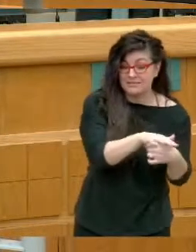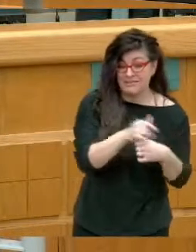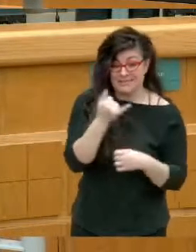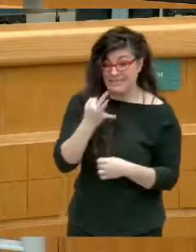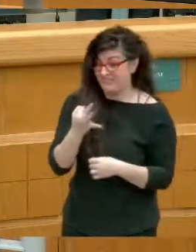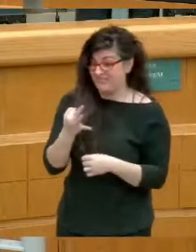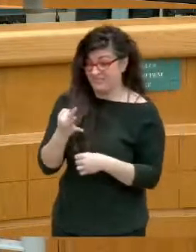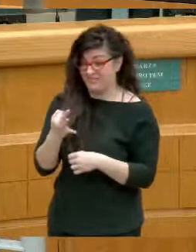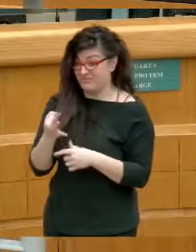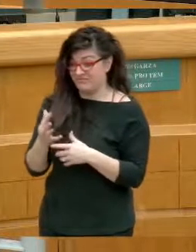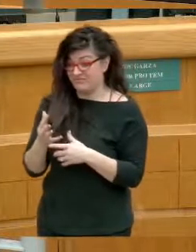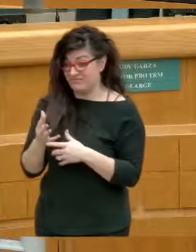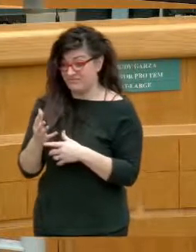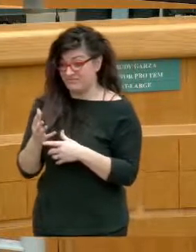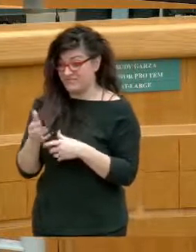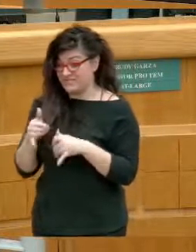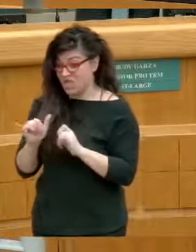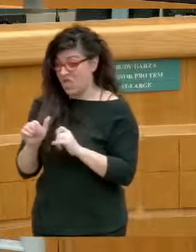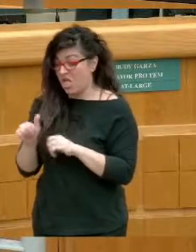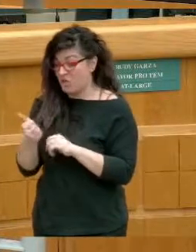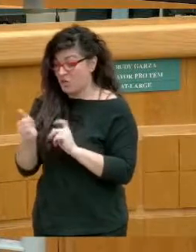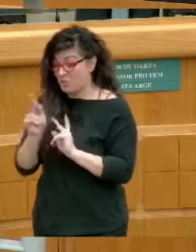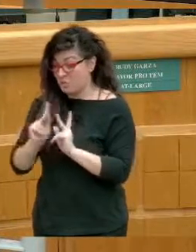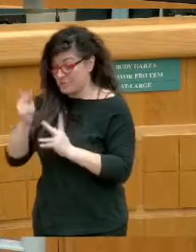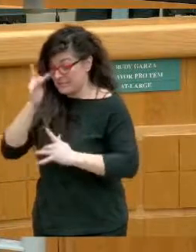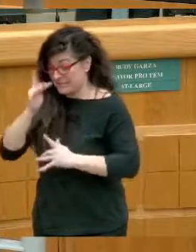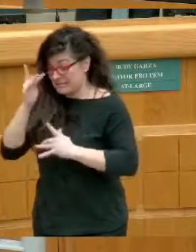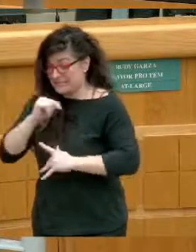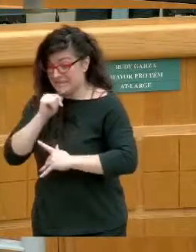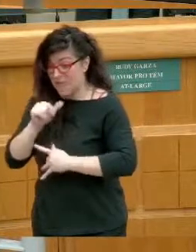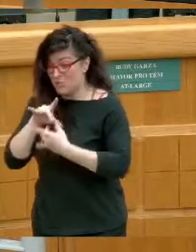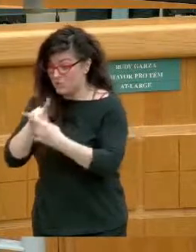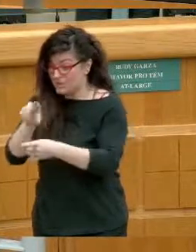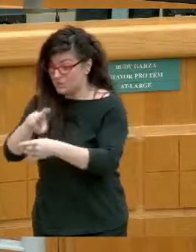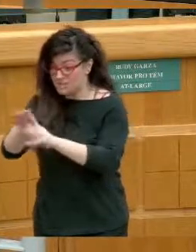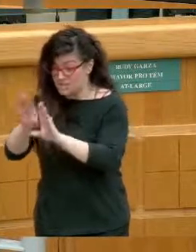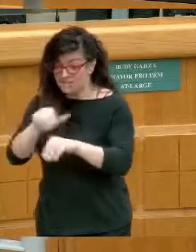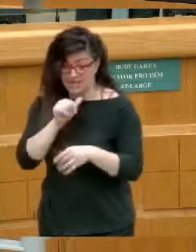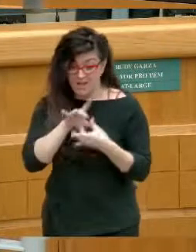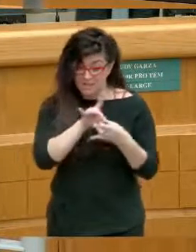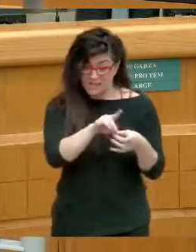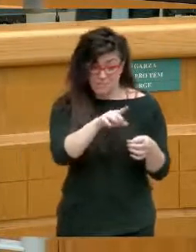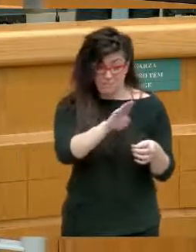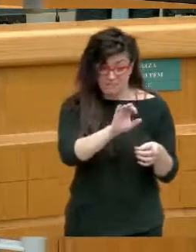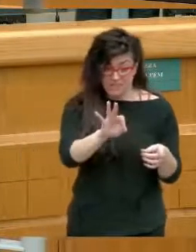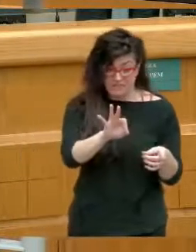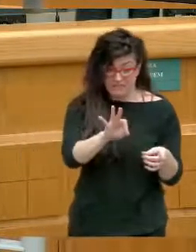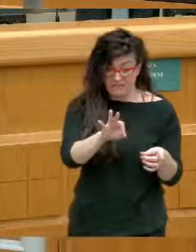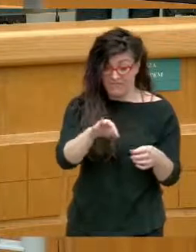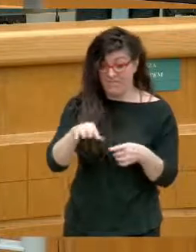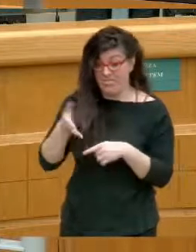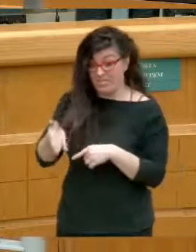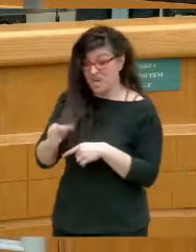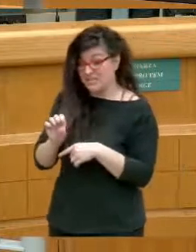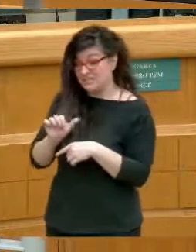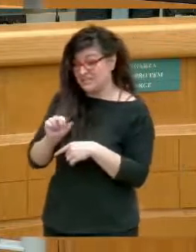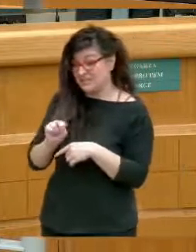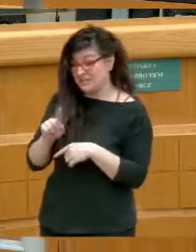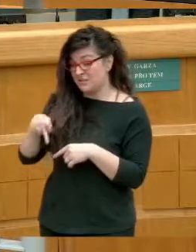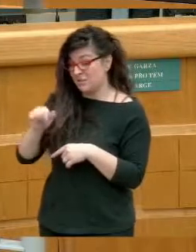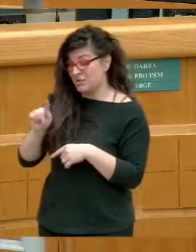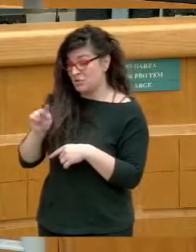an indicator that something else is happening in San Patricio that's not connected, and that's something that we want to try to figure